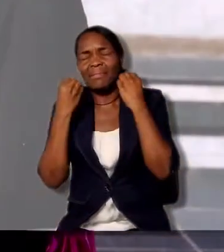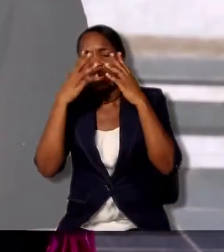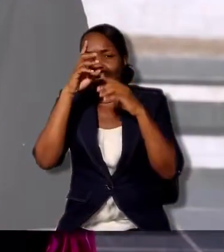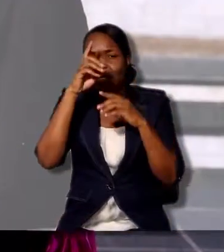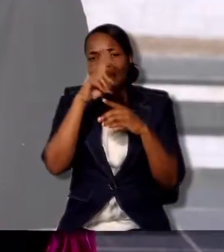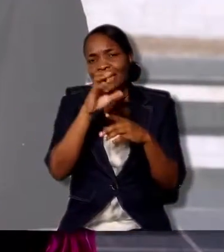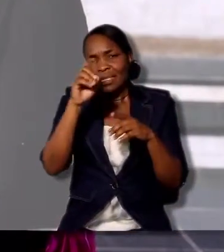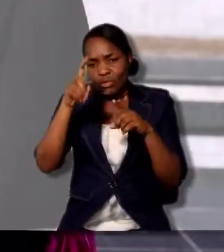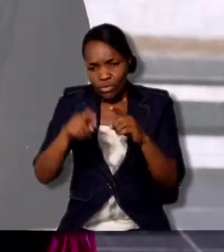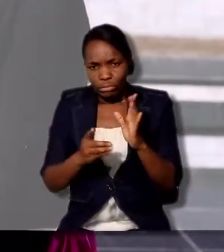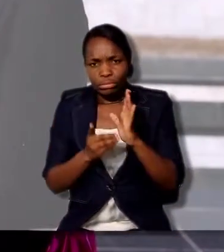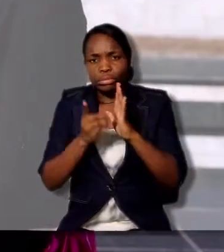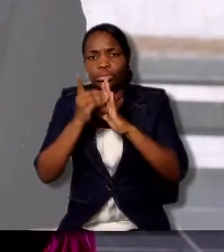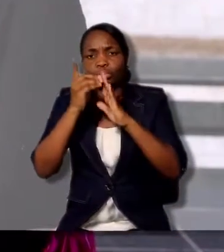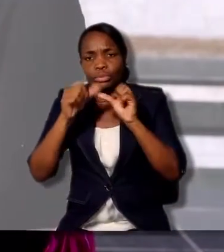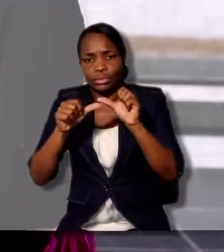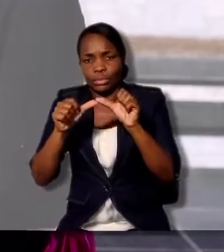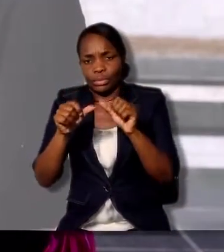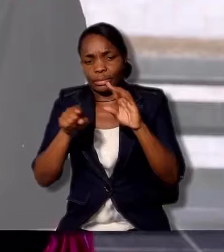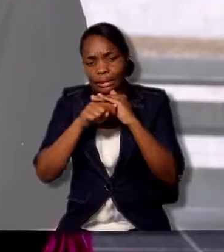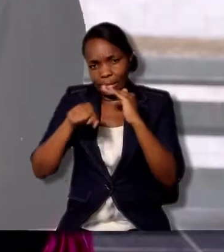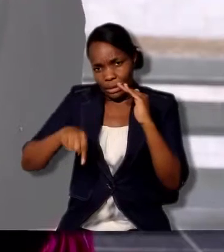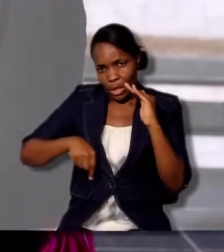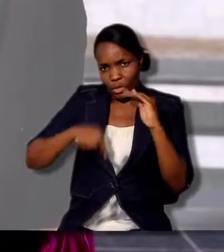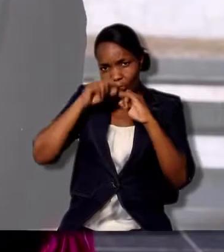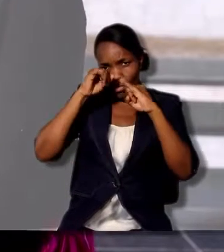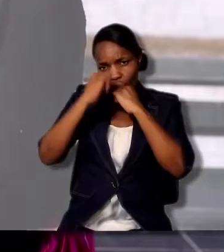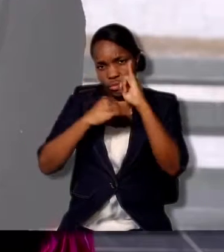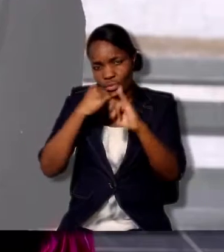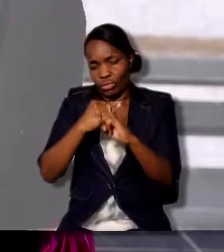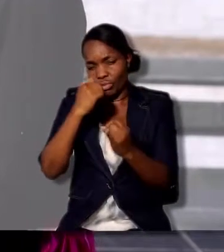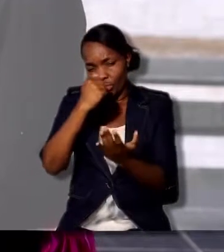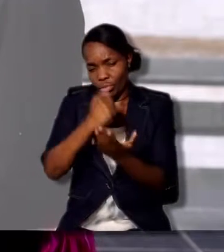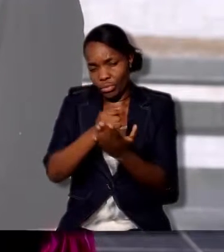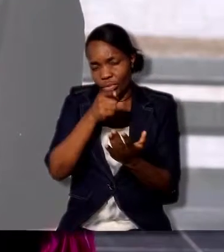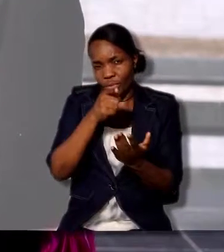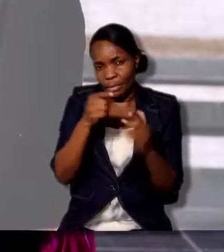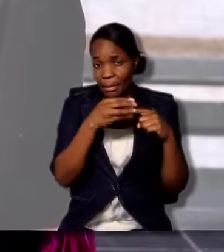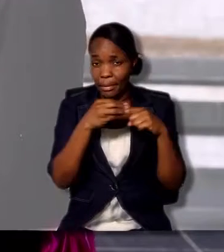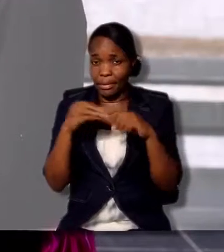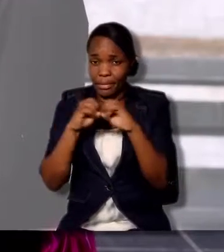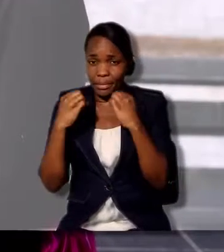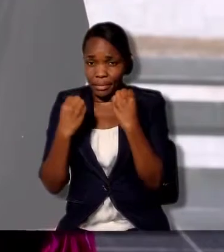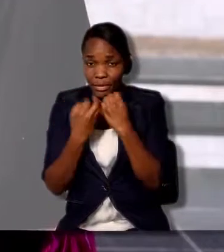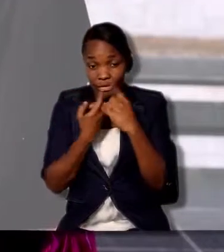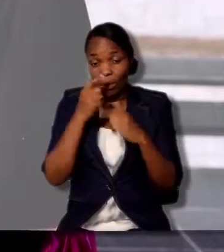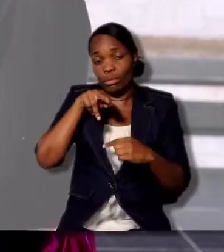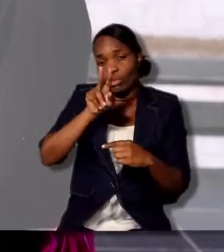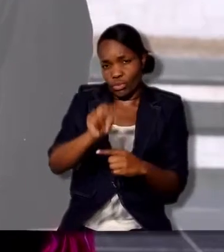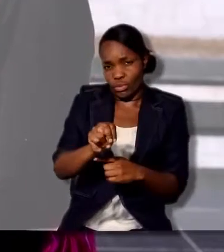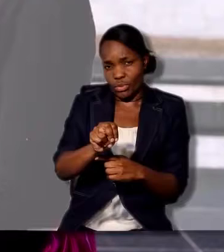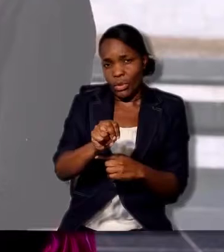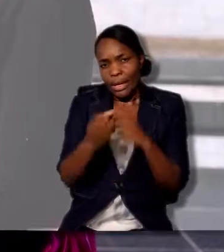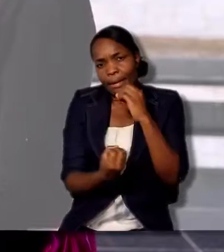100 developing countries and countries in transition. The International Bank and Specialized Agency of the United